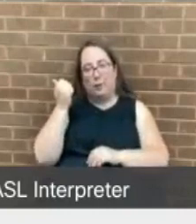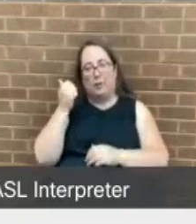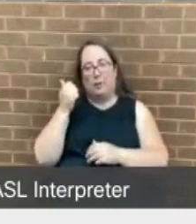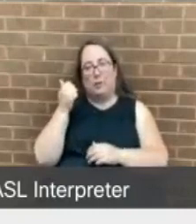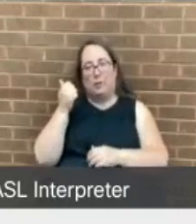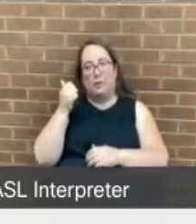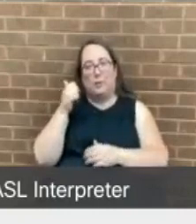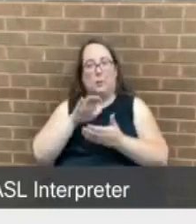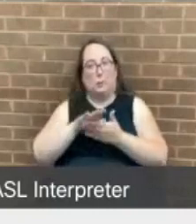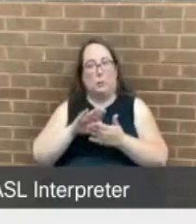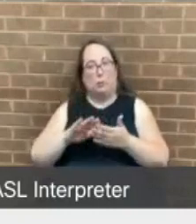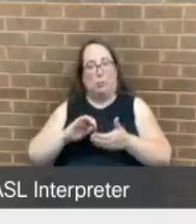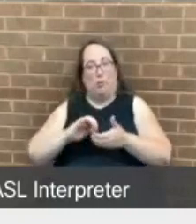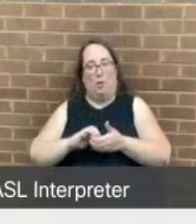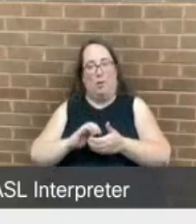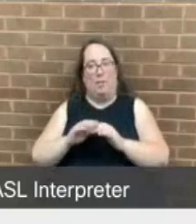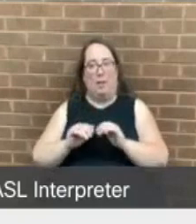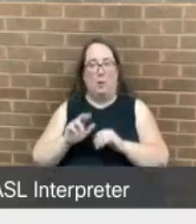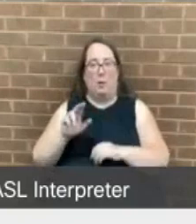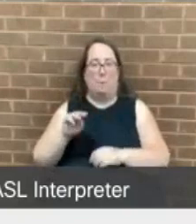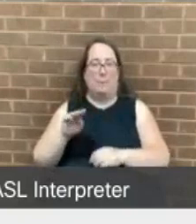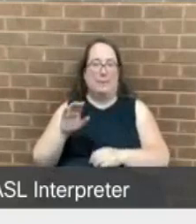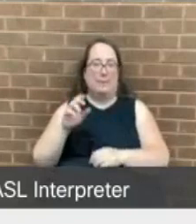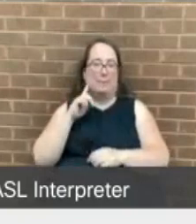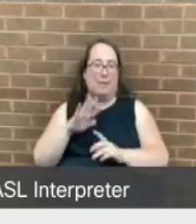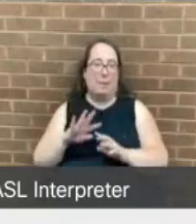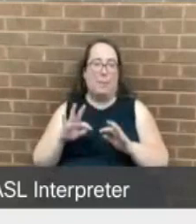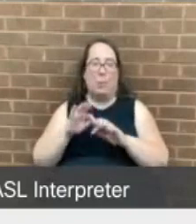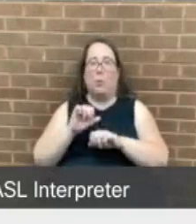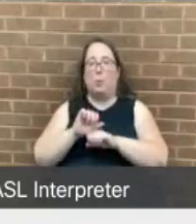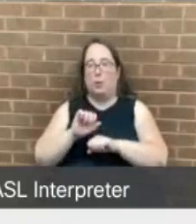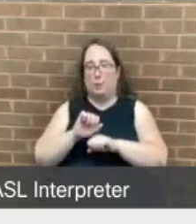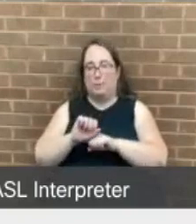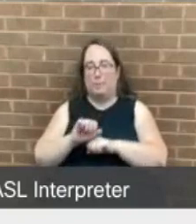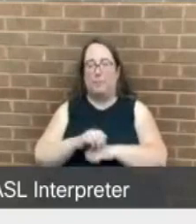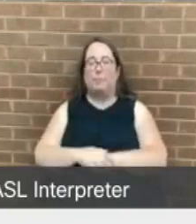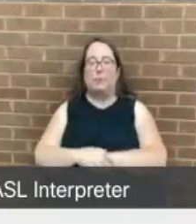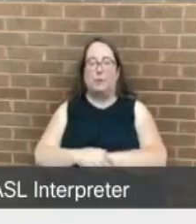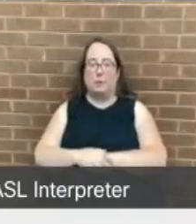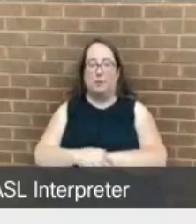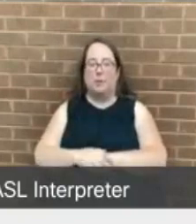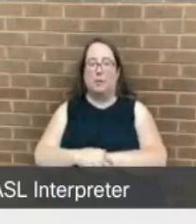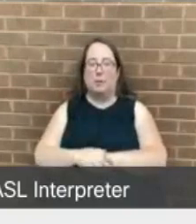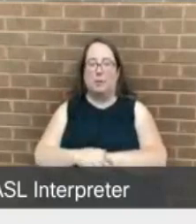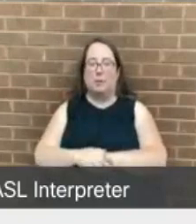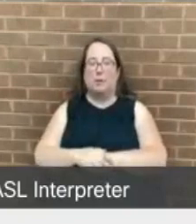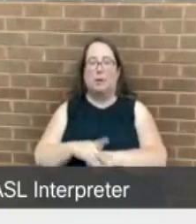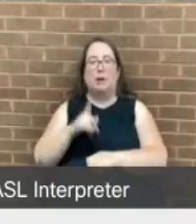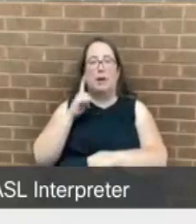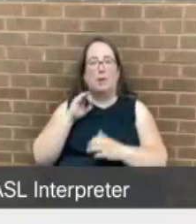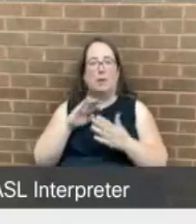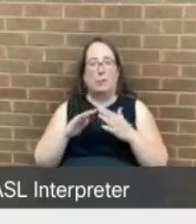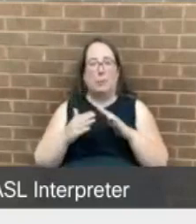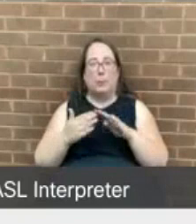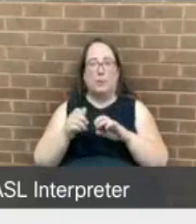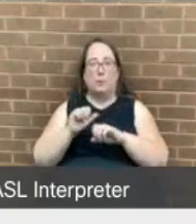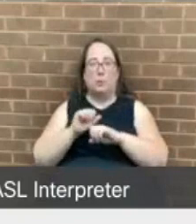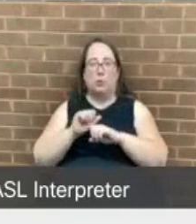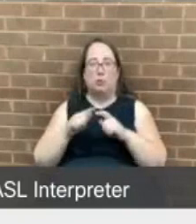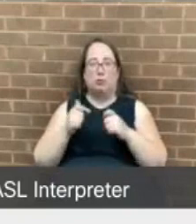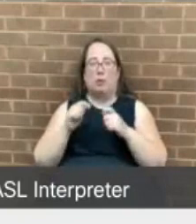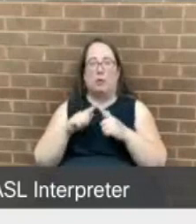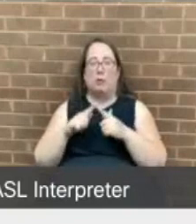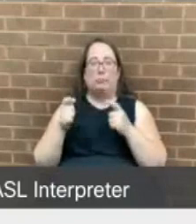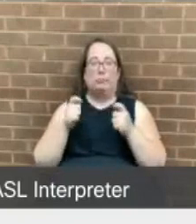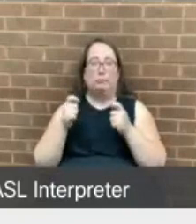school to partner with the UMBC for that important study. With respect to the community's work to try and